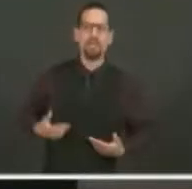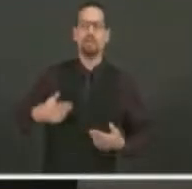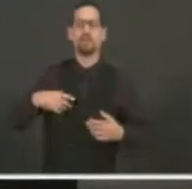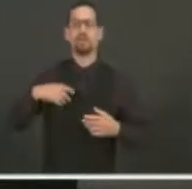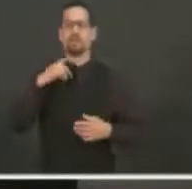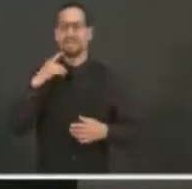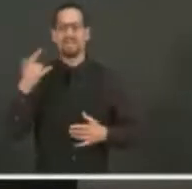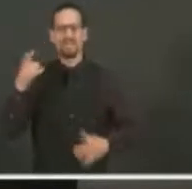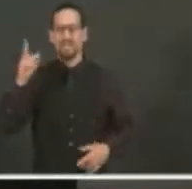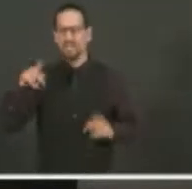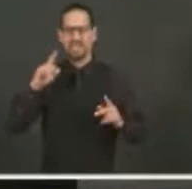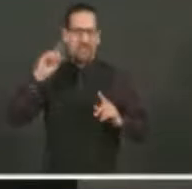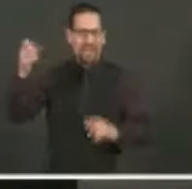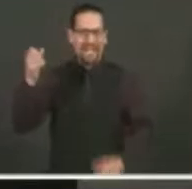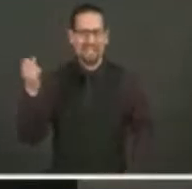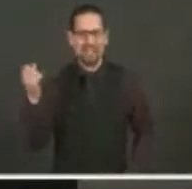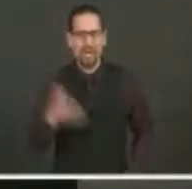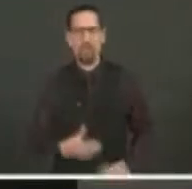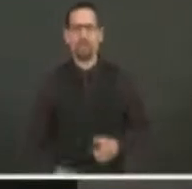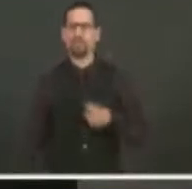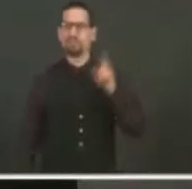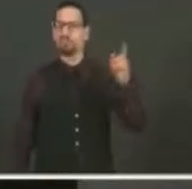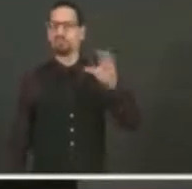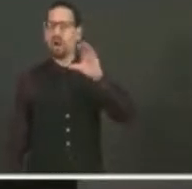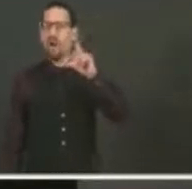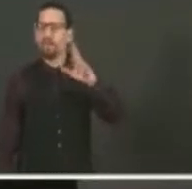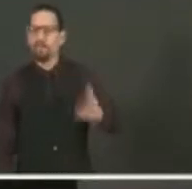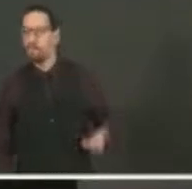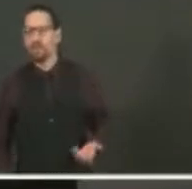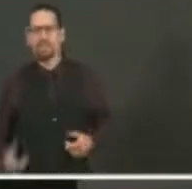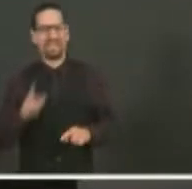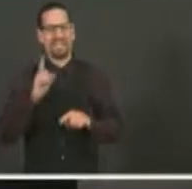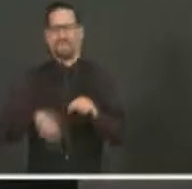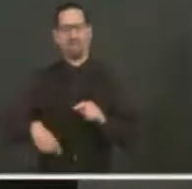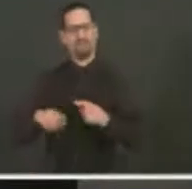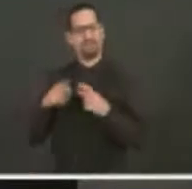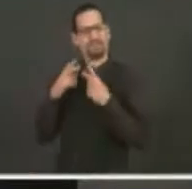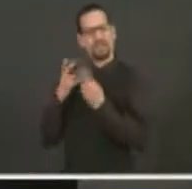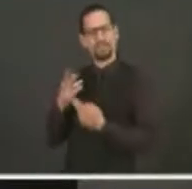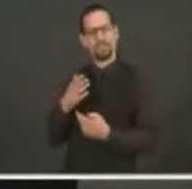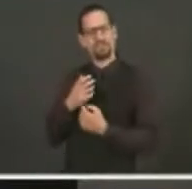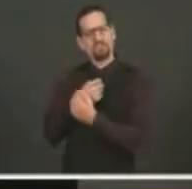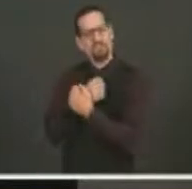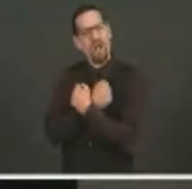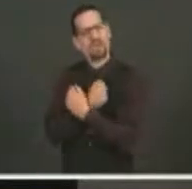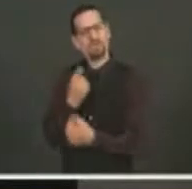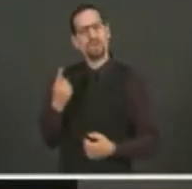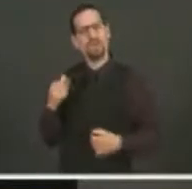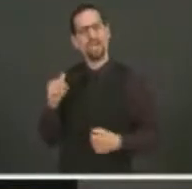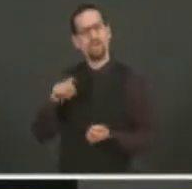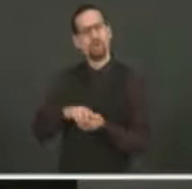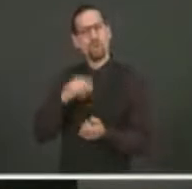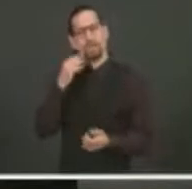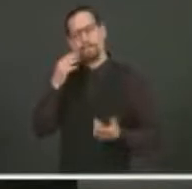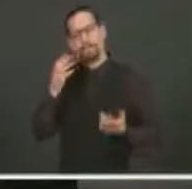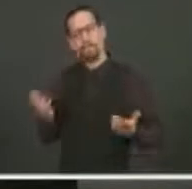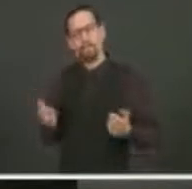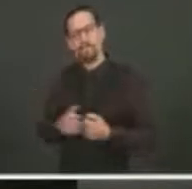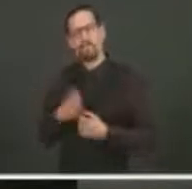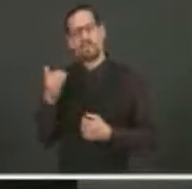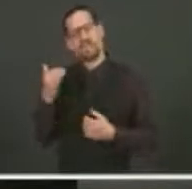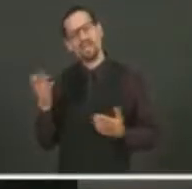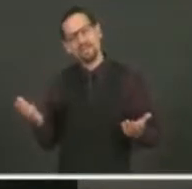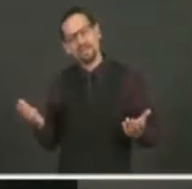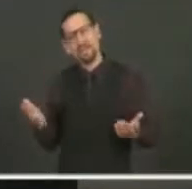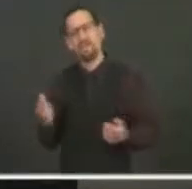can't see your loved one, and it's been like this for months. Can you give us a preview of what you're looking for and the plans when people can